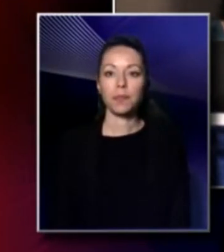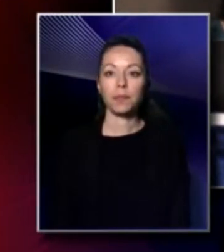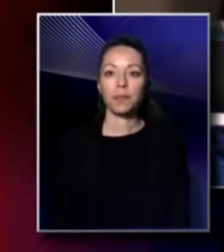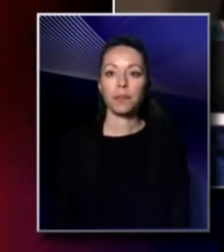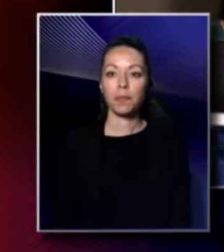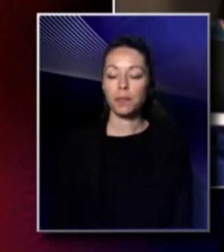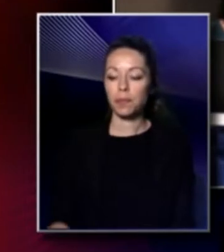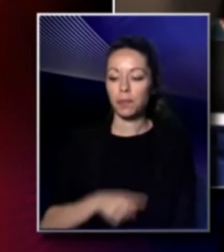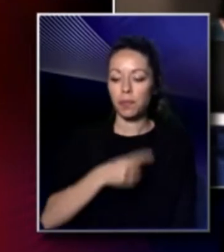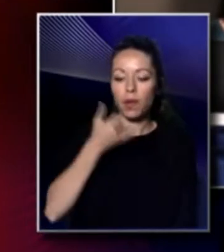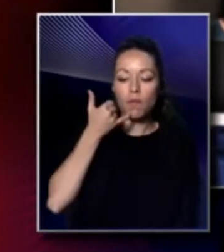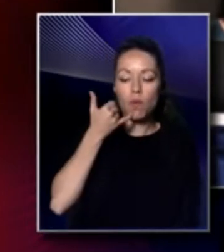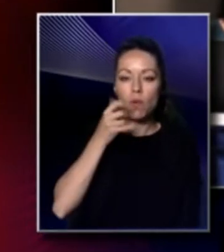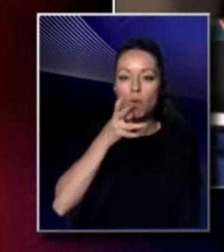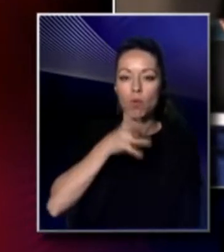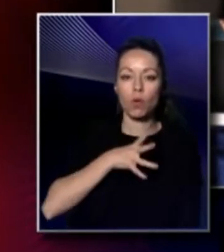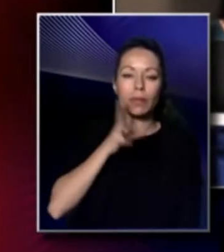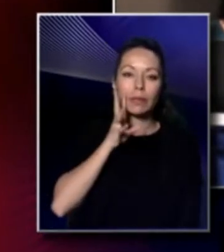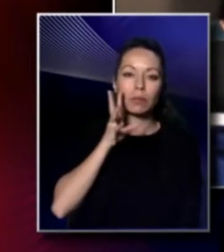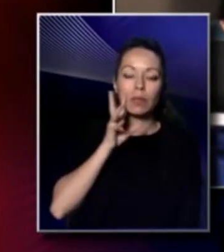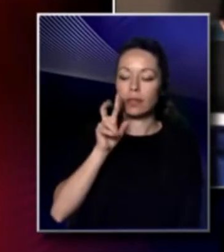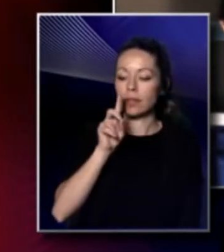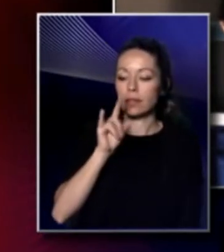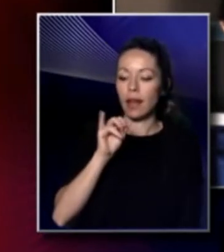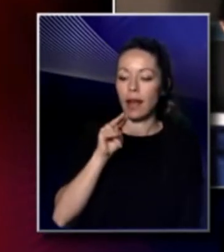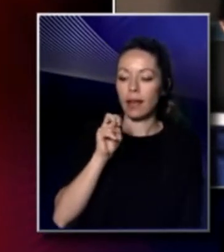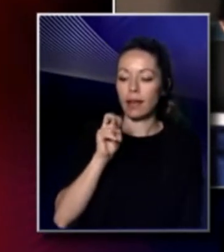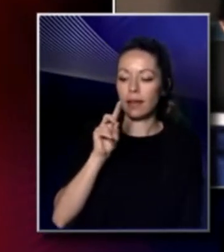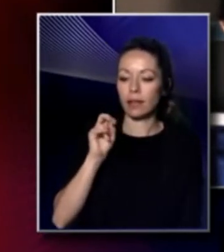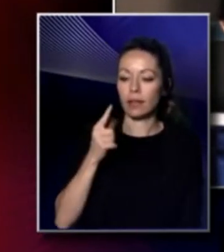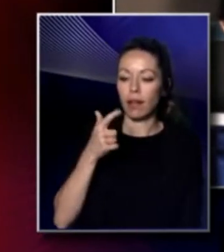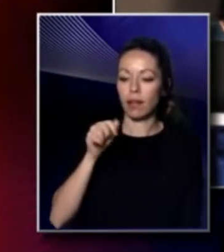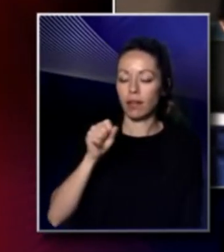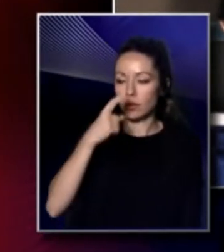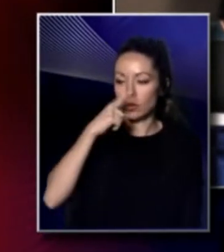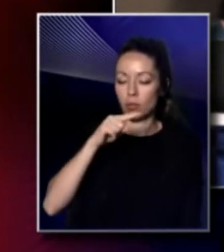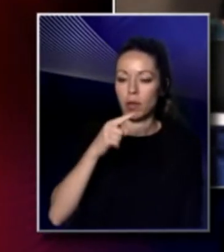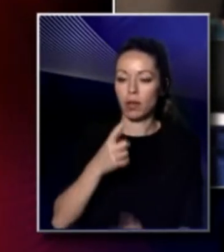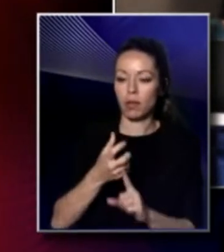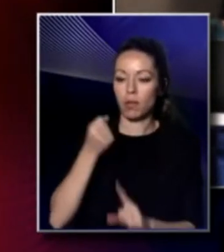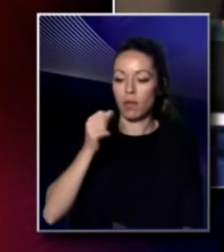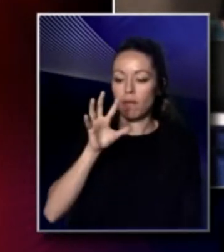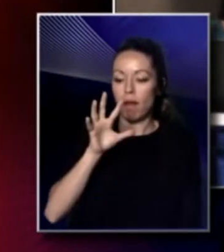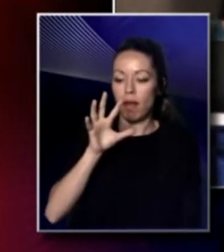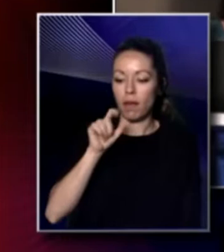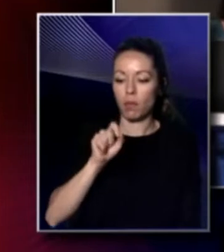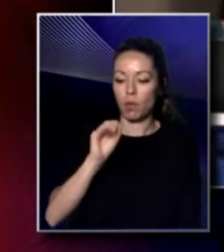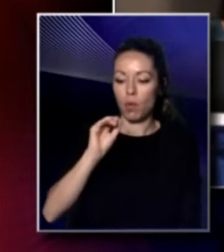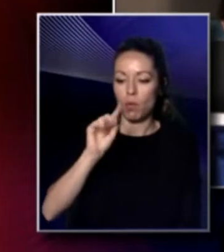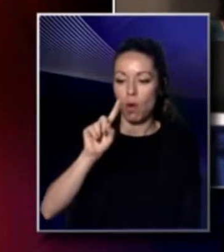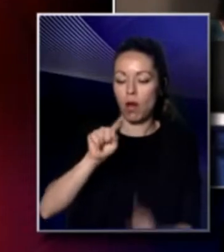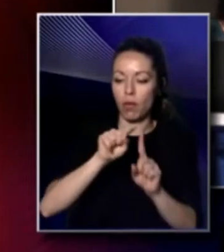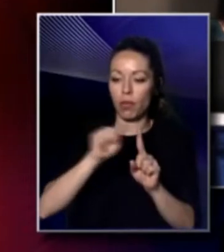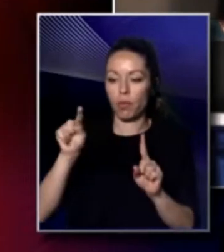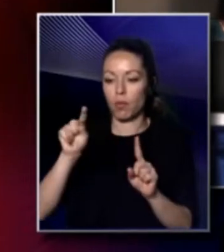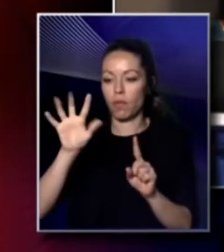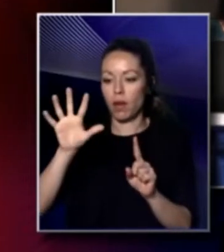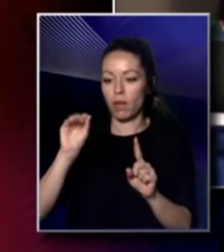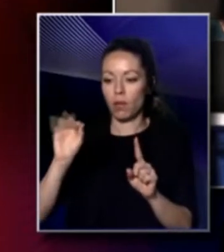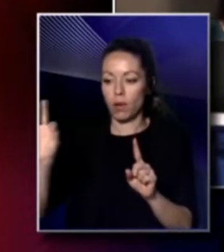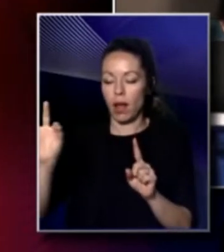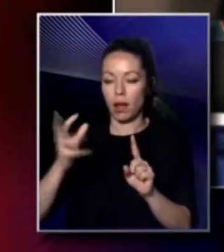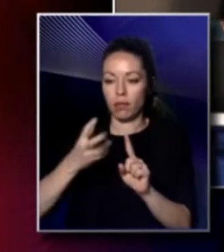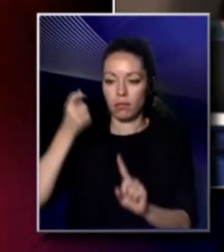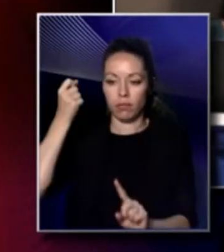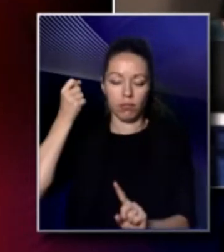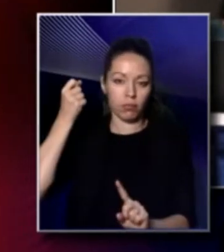President Sims, Yes. this is Diane Douglas. I'd like to pull 501 through 509,